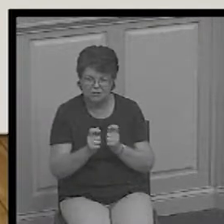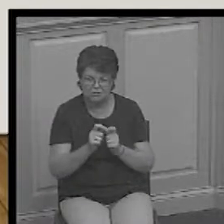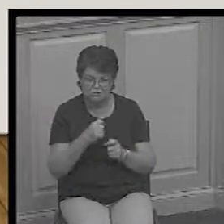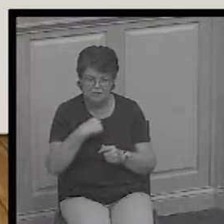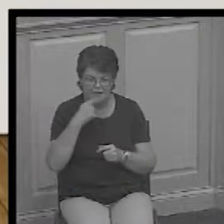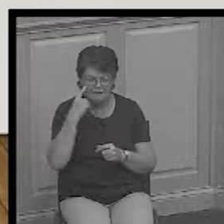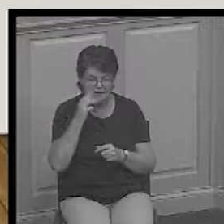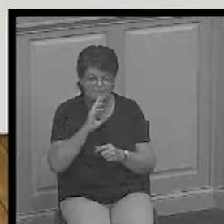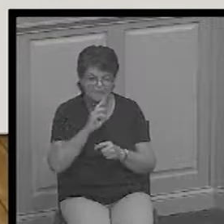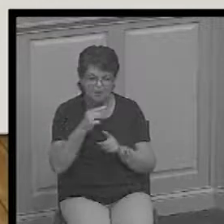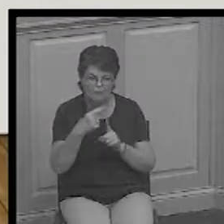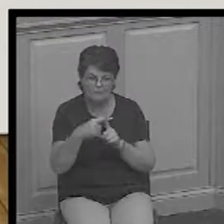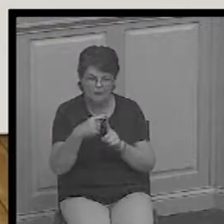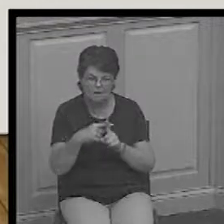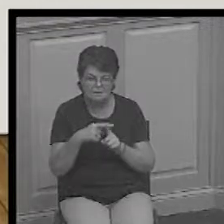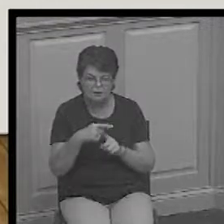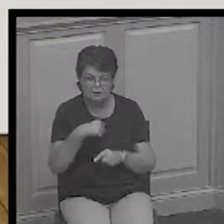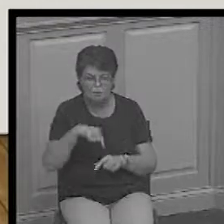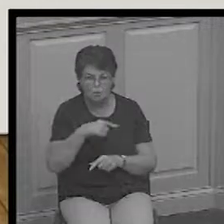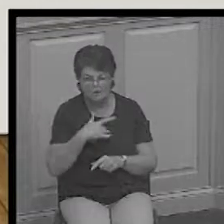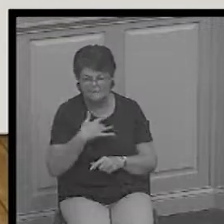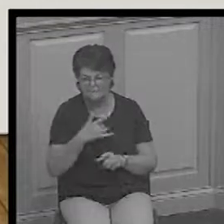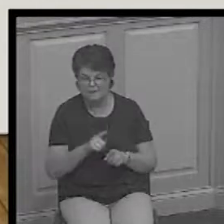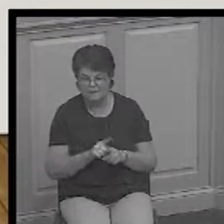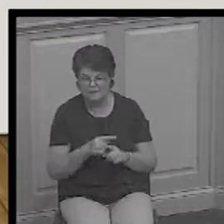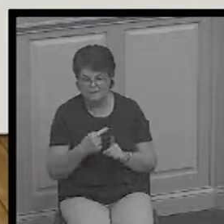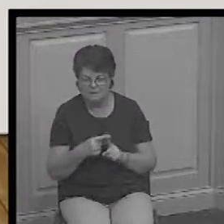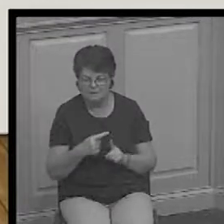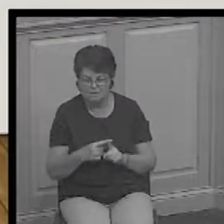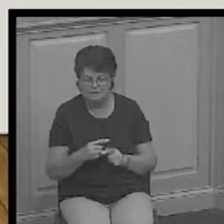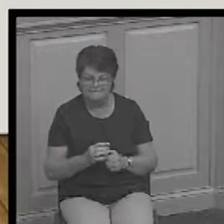are positives. I think we feel like they're positives.